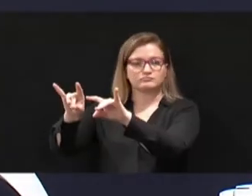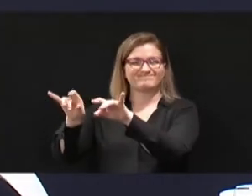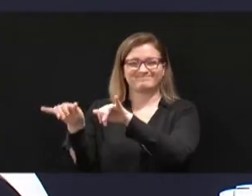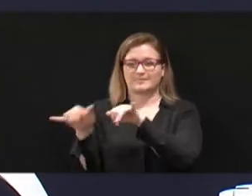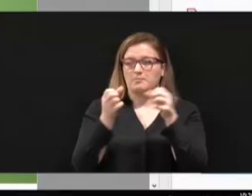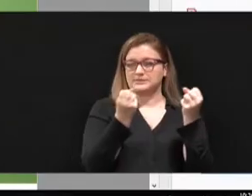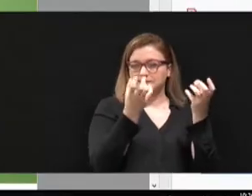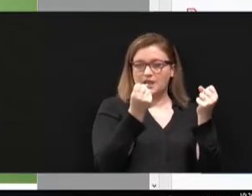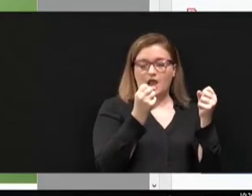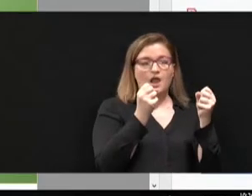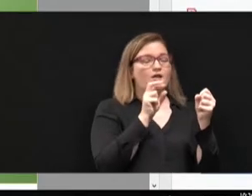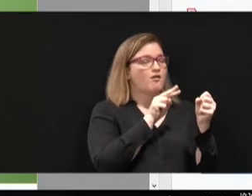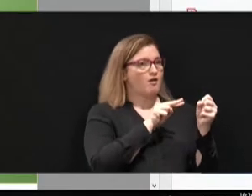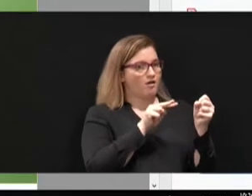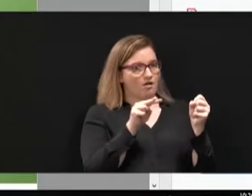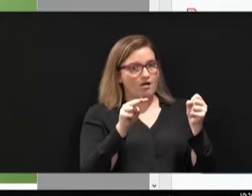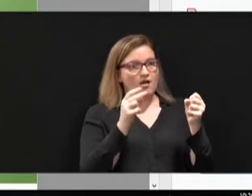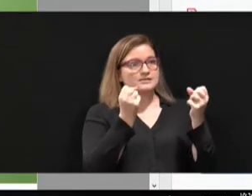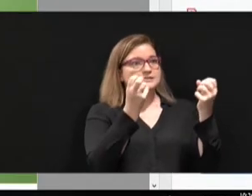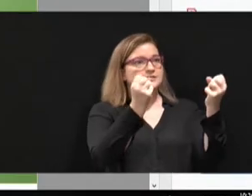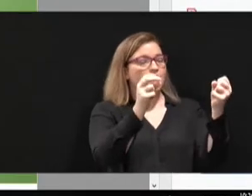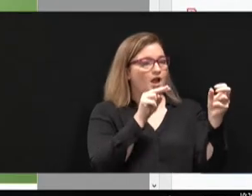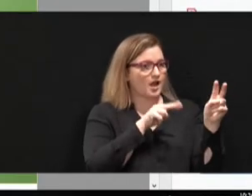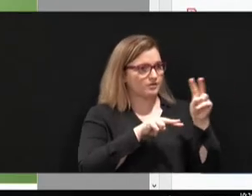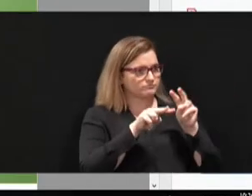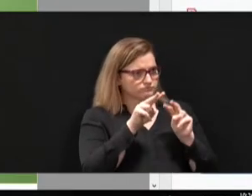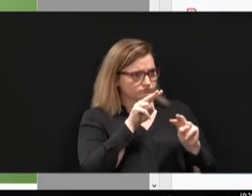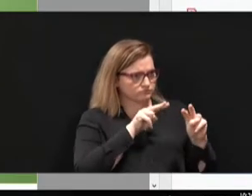It's effortless. Why is that?